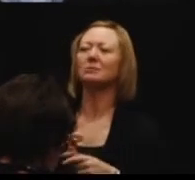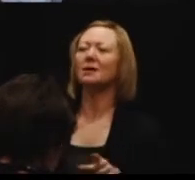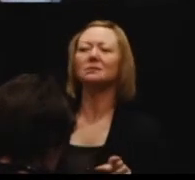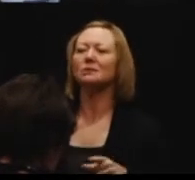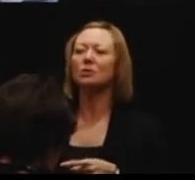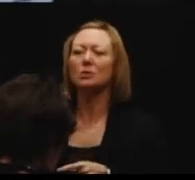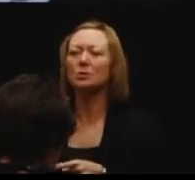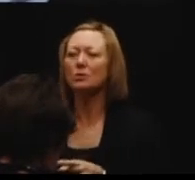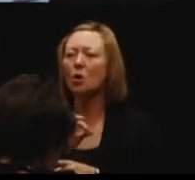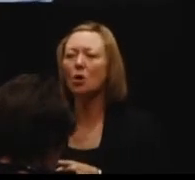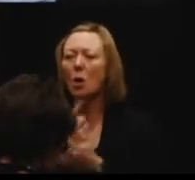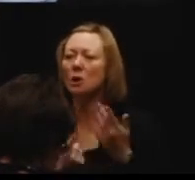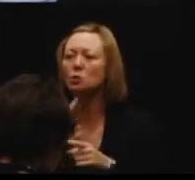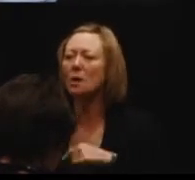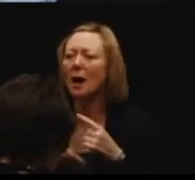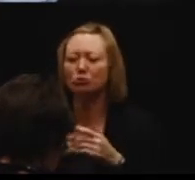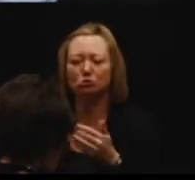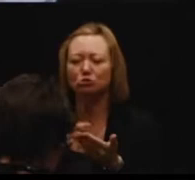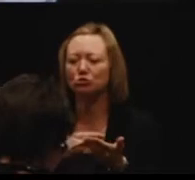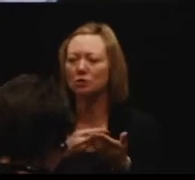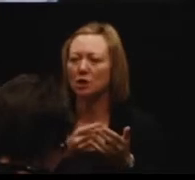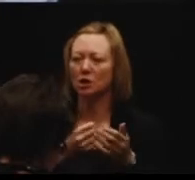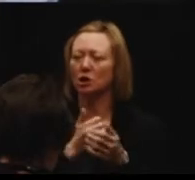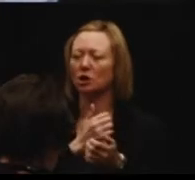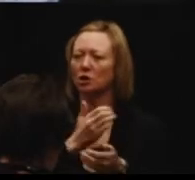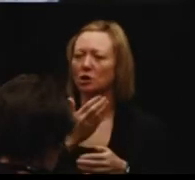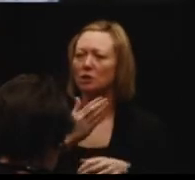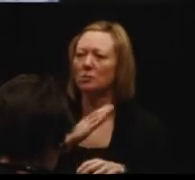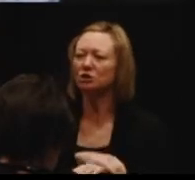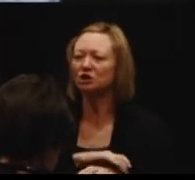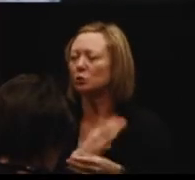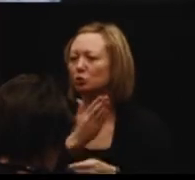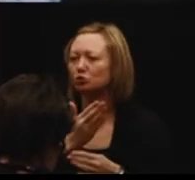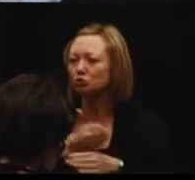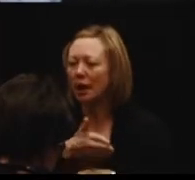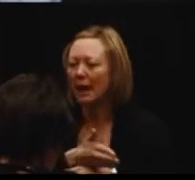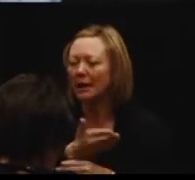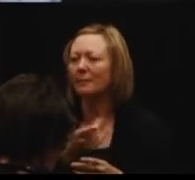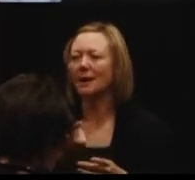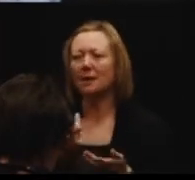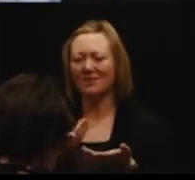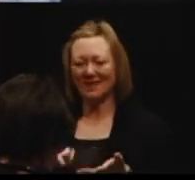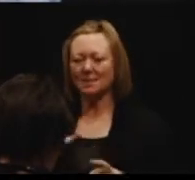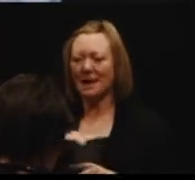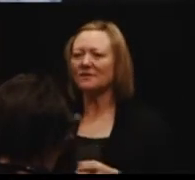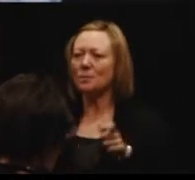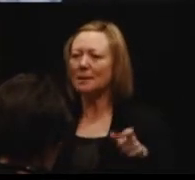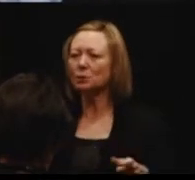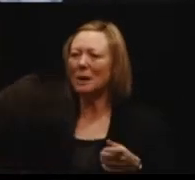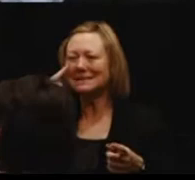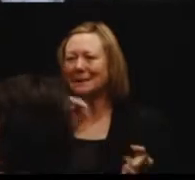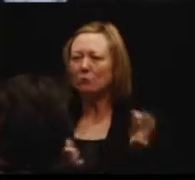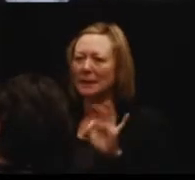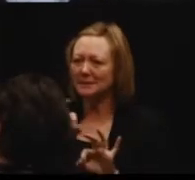just training trades. What they were doing is creating a space for people to experiment. Yeah. And we don't have that anymore. I think we need to think